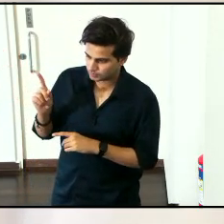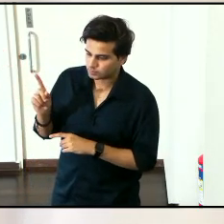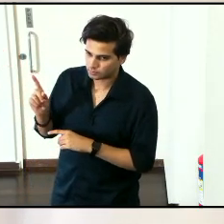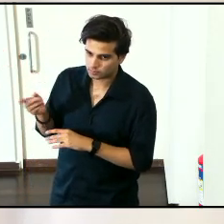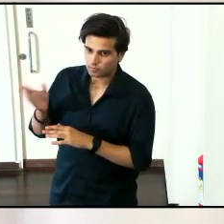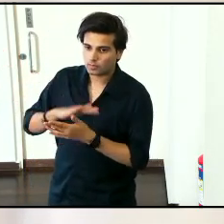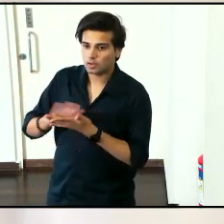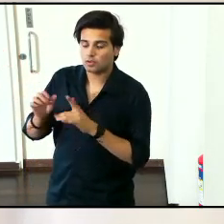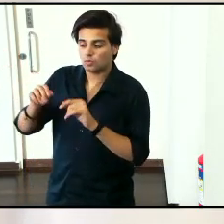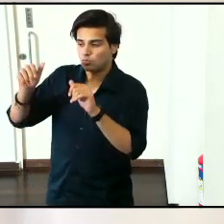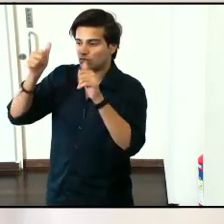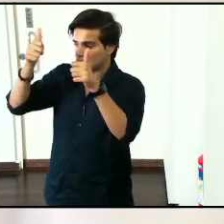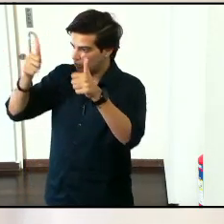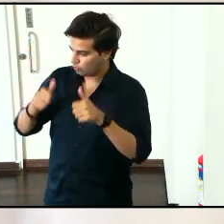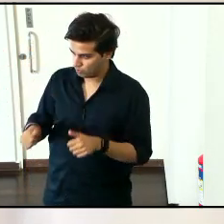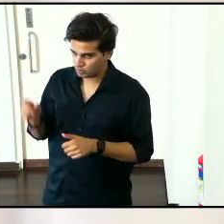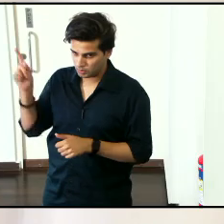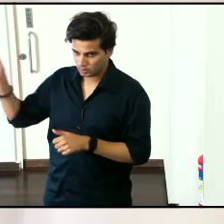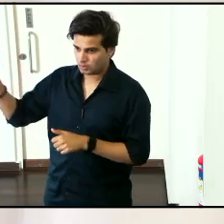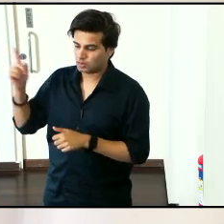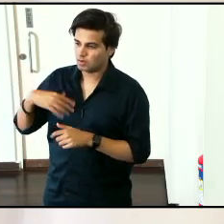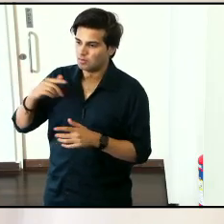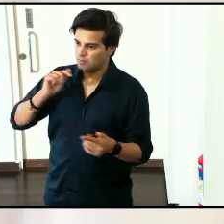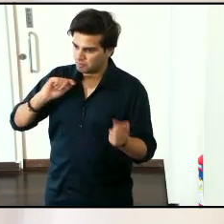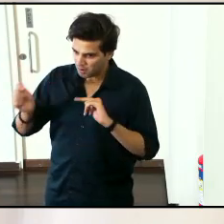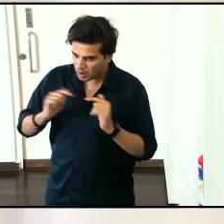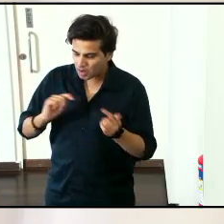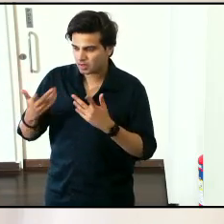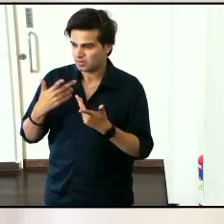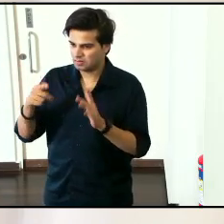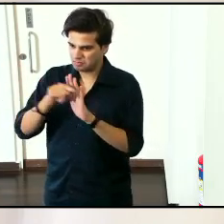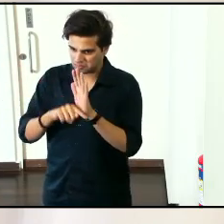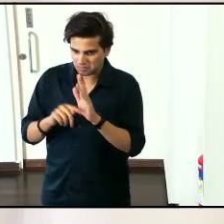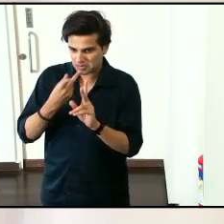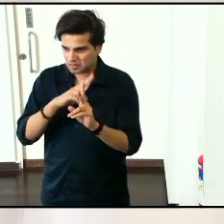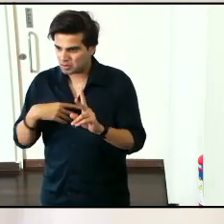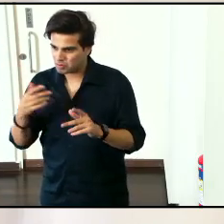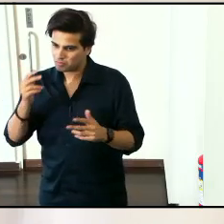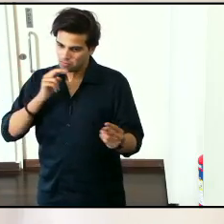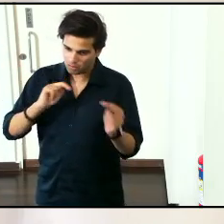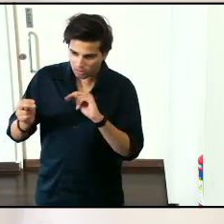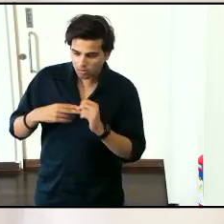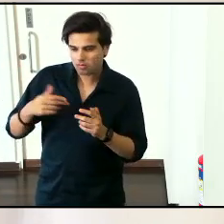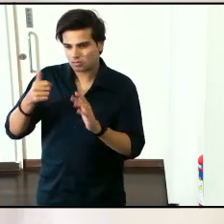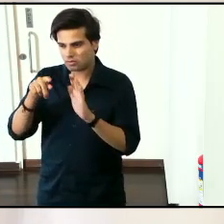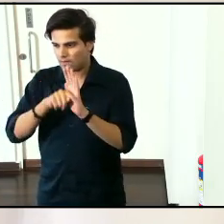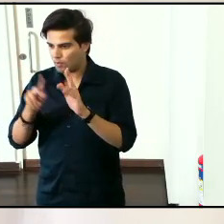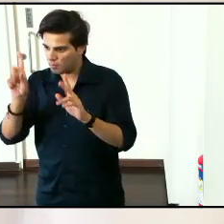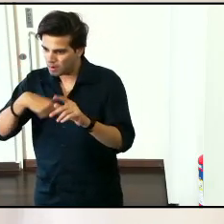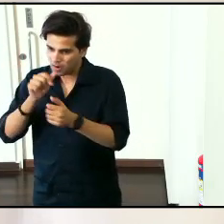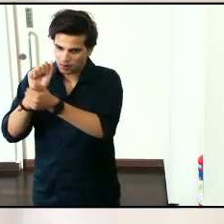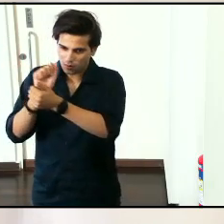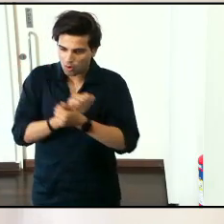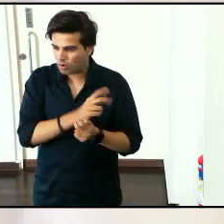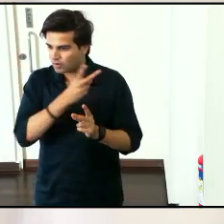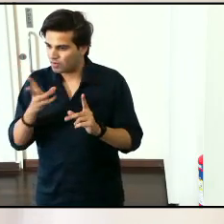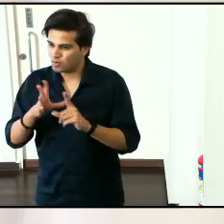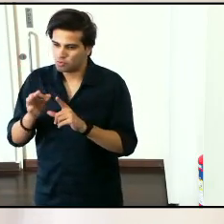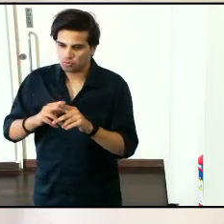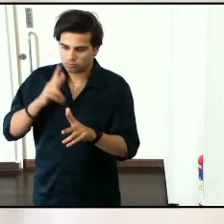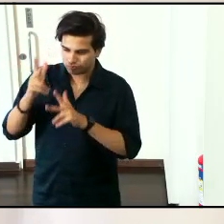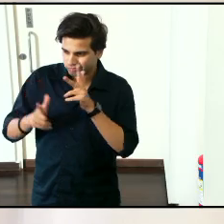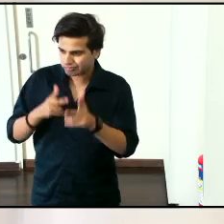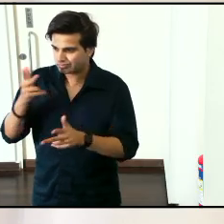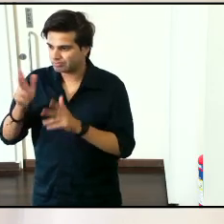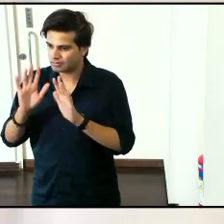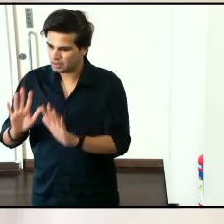This is a poster, and they were fighting against the kinds of unfair curfew laws on students, women students,